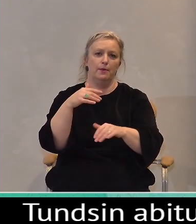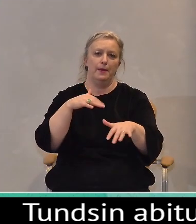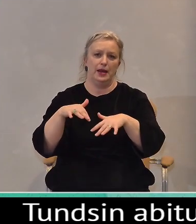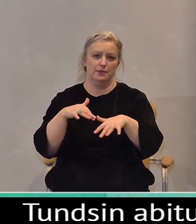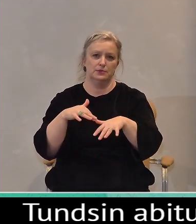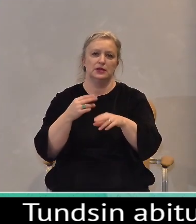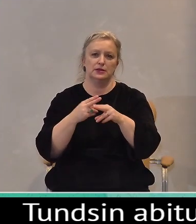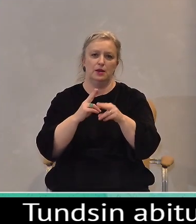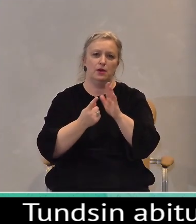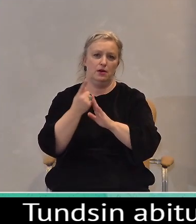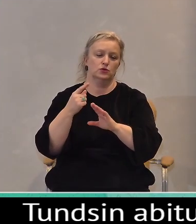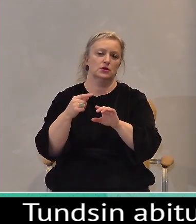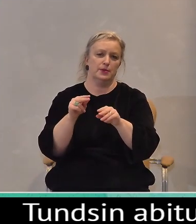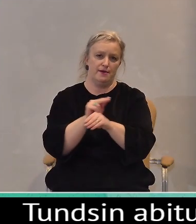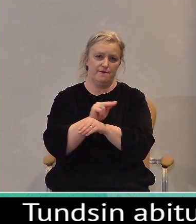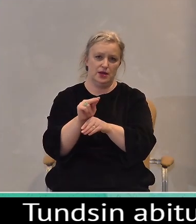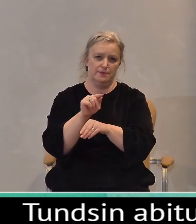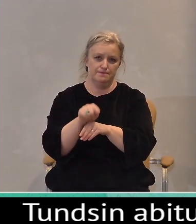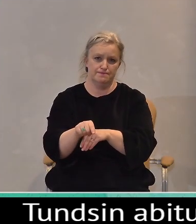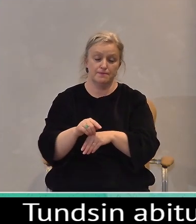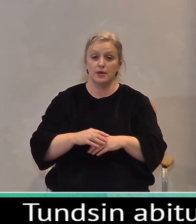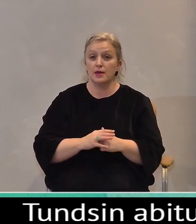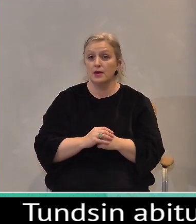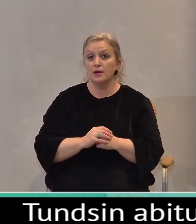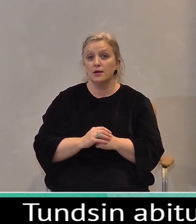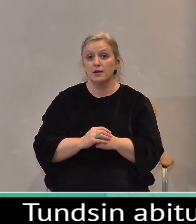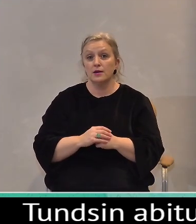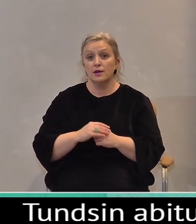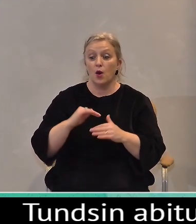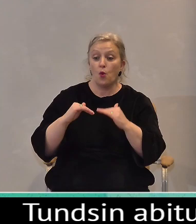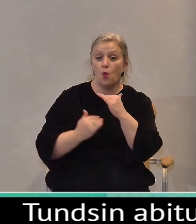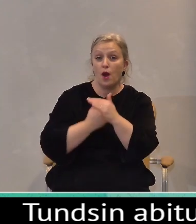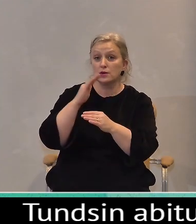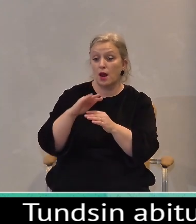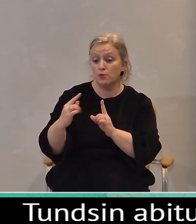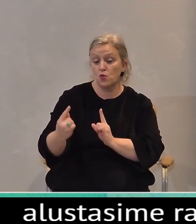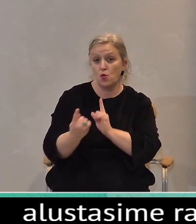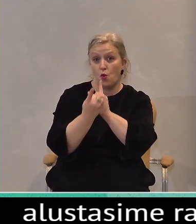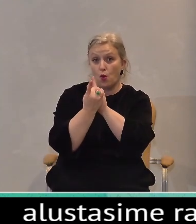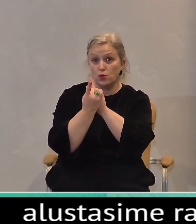90% of patients with Rett syndrome will be suffering from epilepsy.